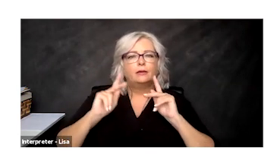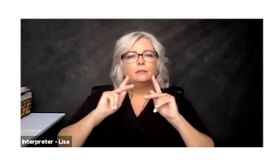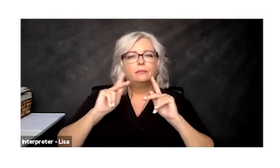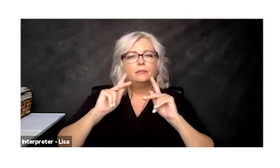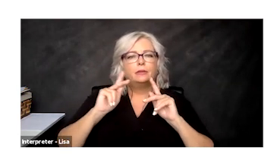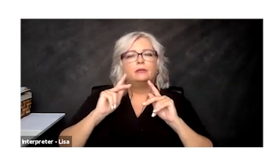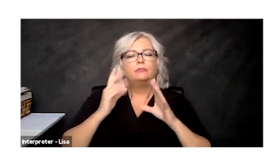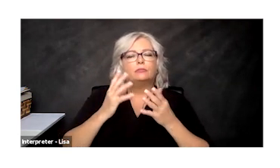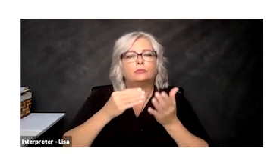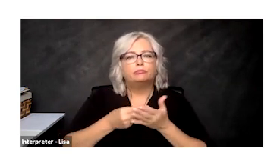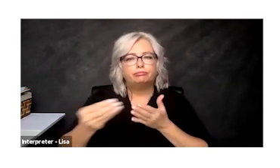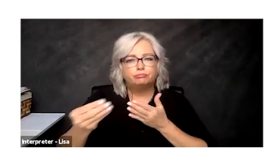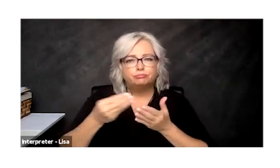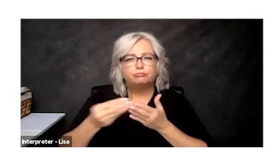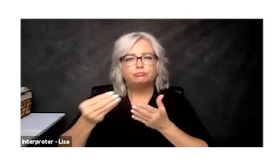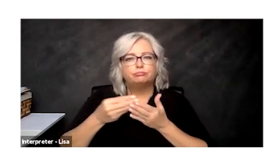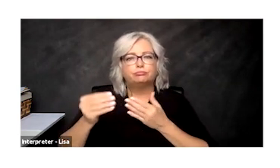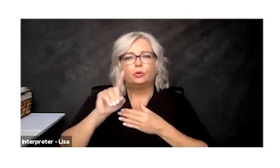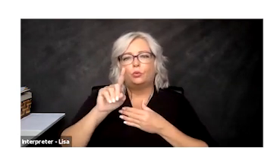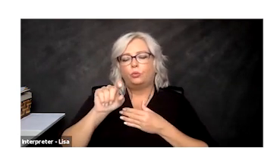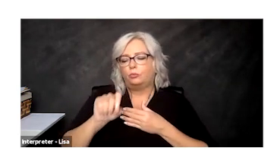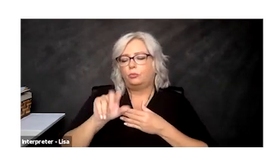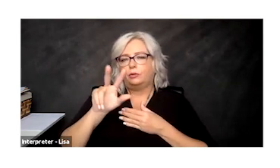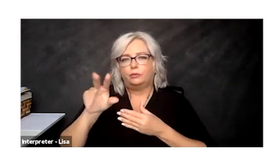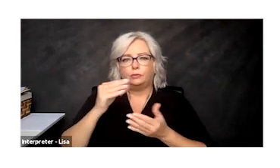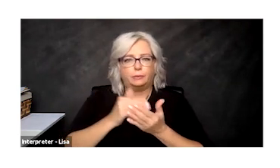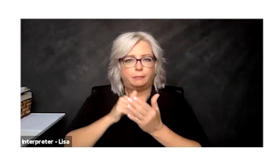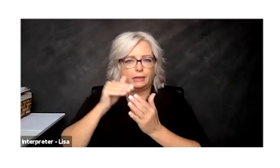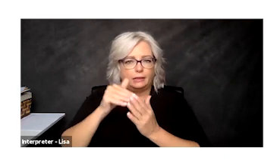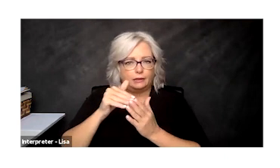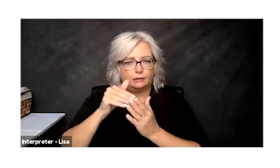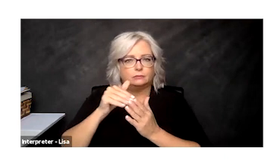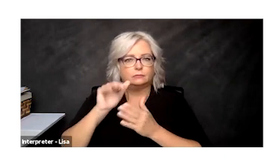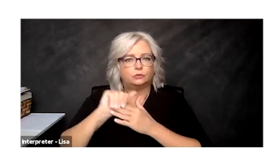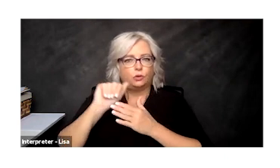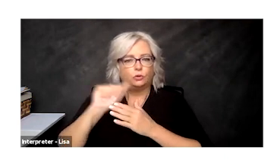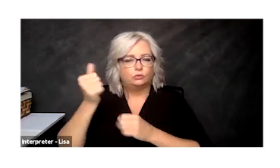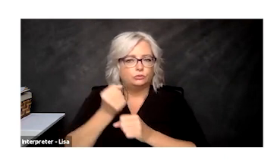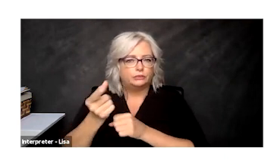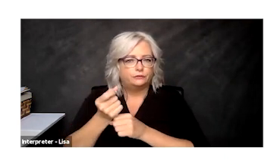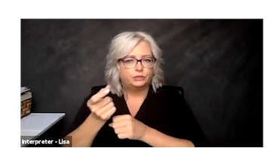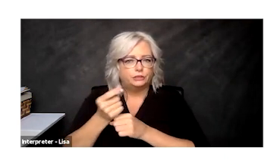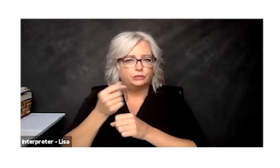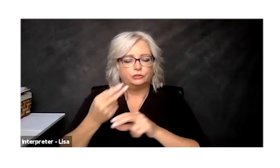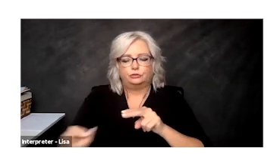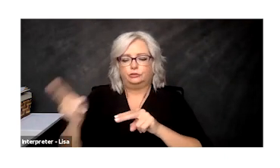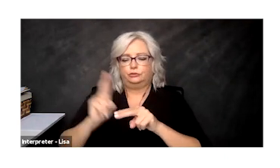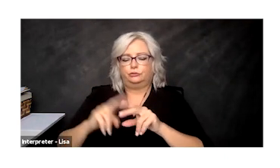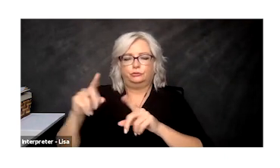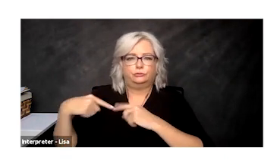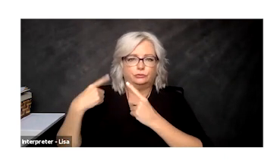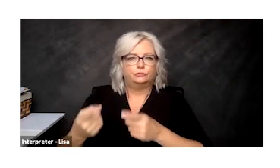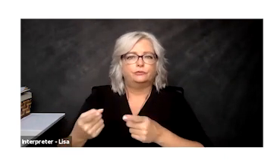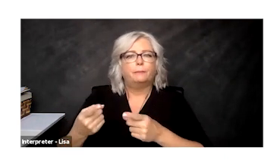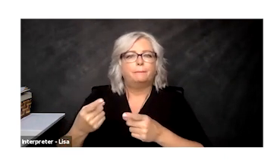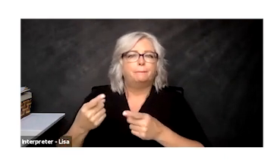in annual spending power, and that's up 114% from the year 2000,